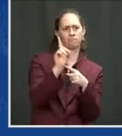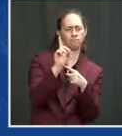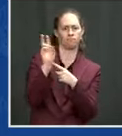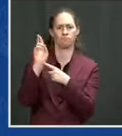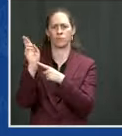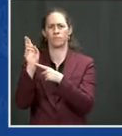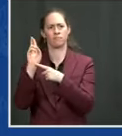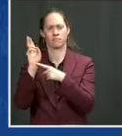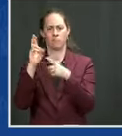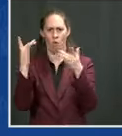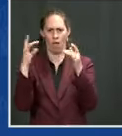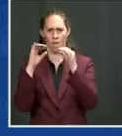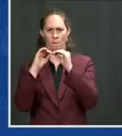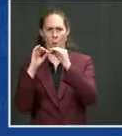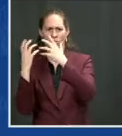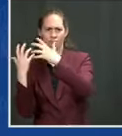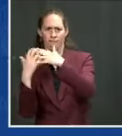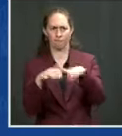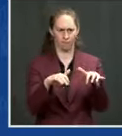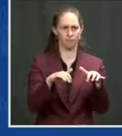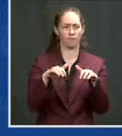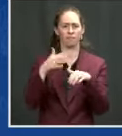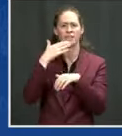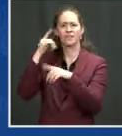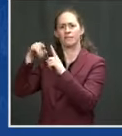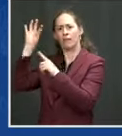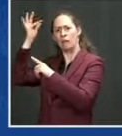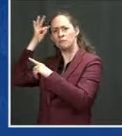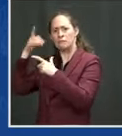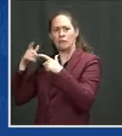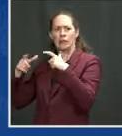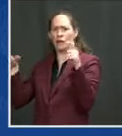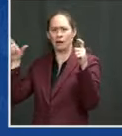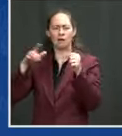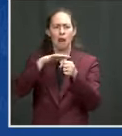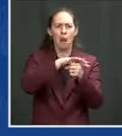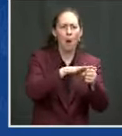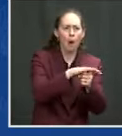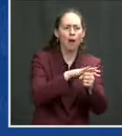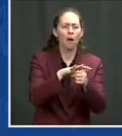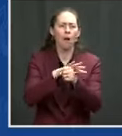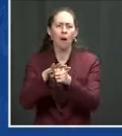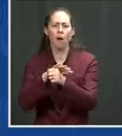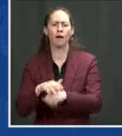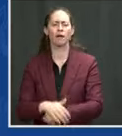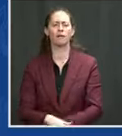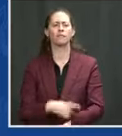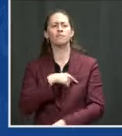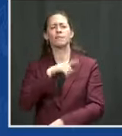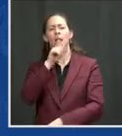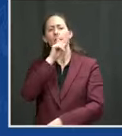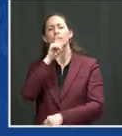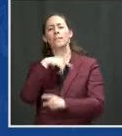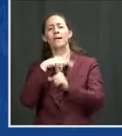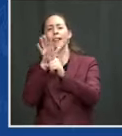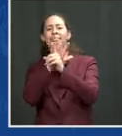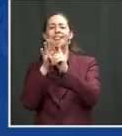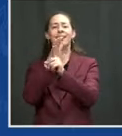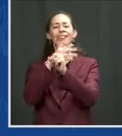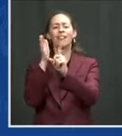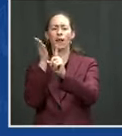none of this could have worked without your leadership. I really mean, I'm not trying to be solicitous. I'm being completely honest. So thank you. Thank you. Thank you.